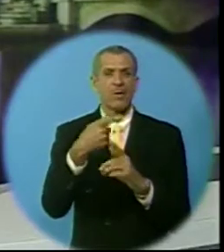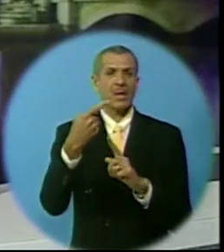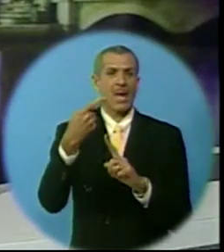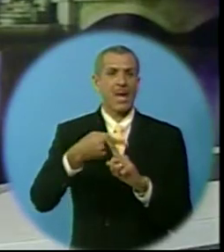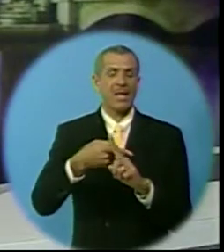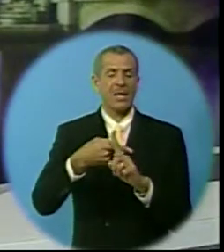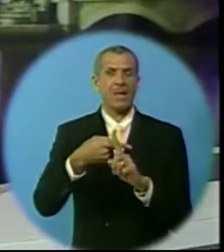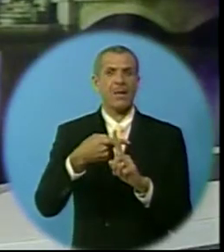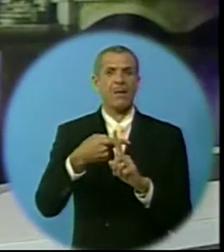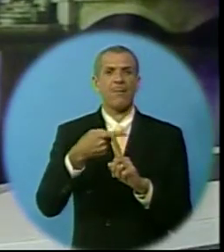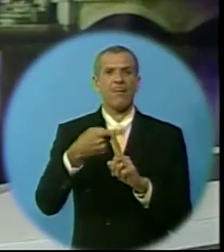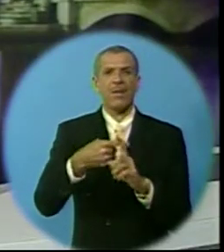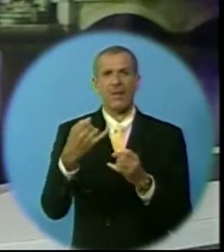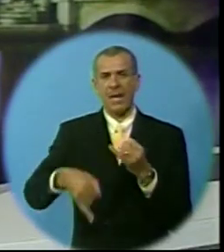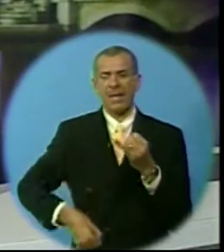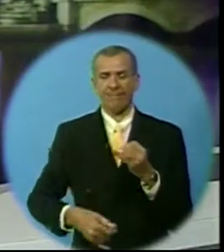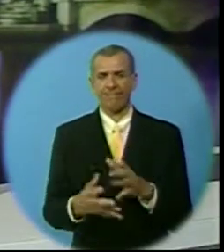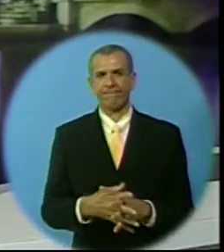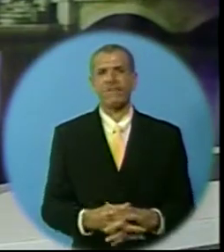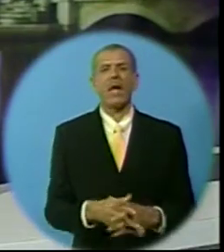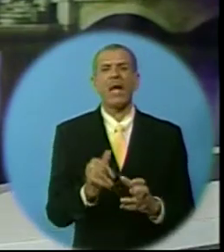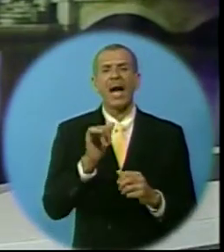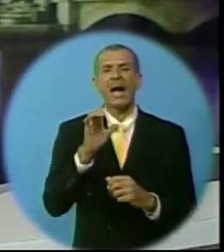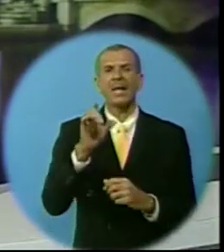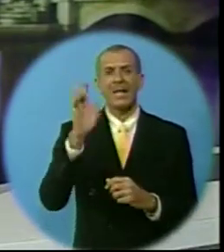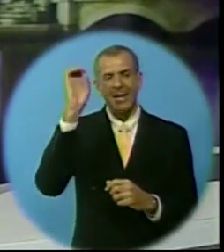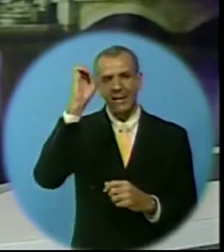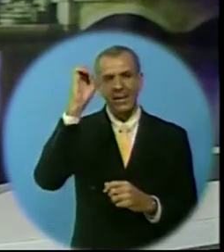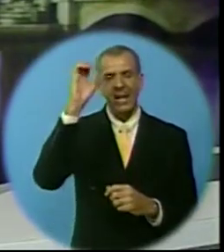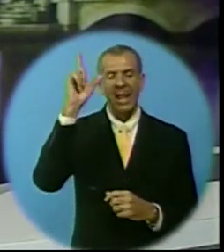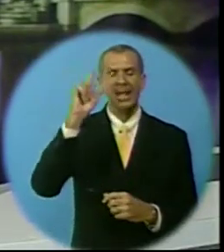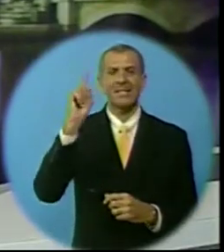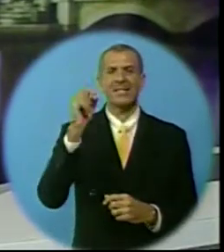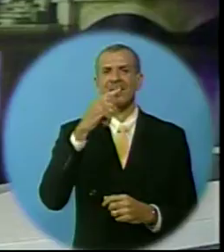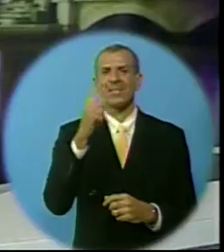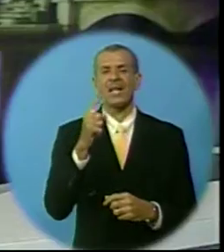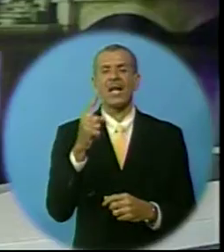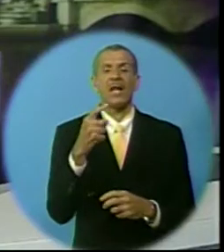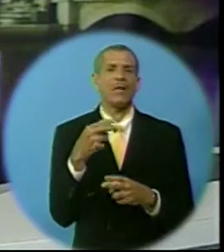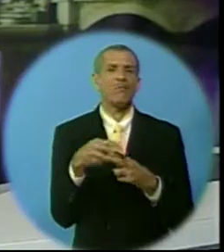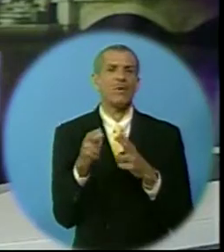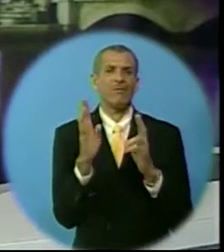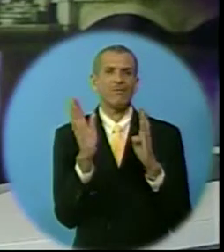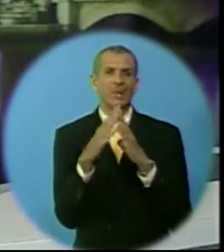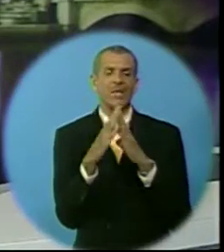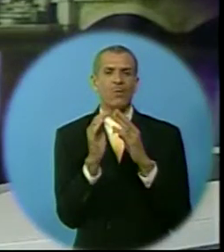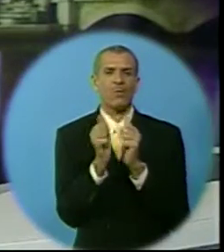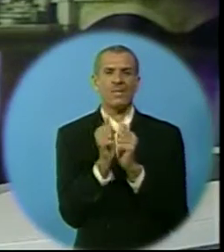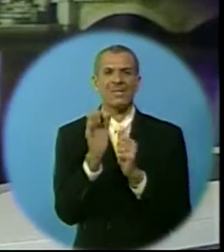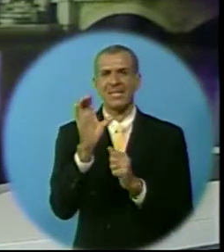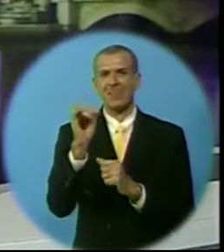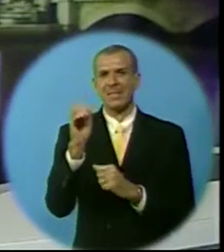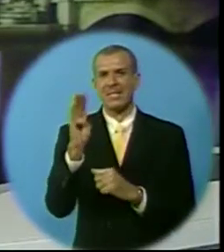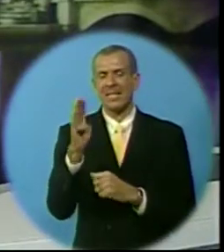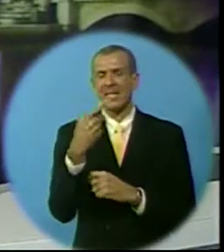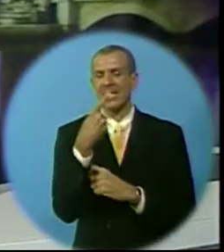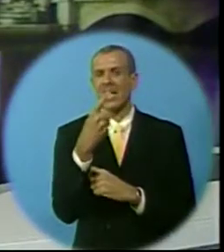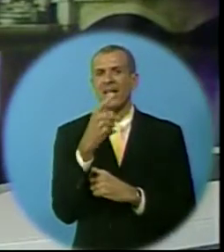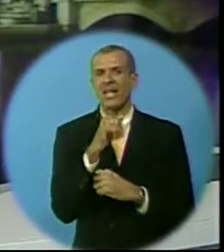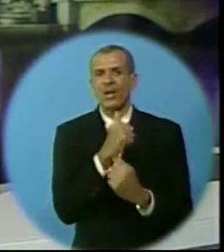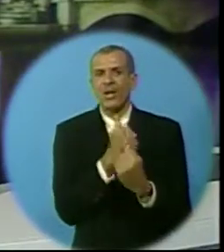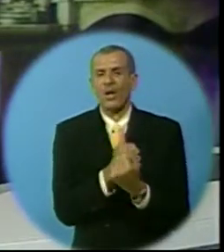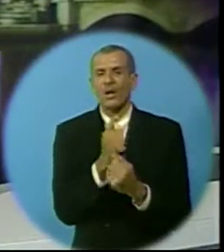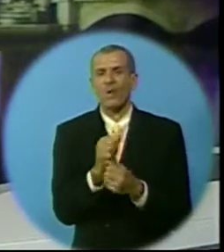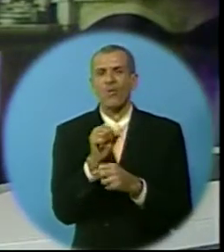according to Erica Lazar, communications officer with the BRA, in a brief interview with CBC. She said the authority is